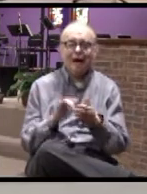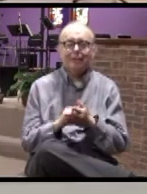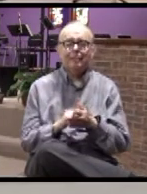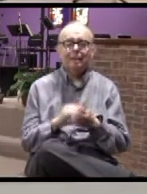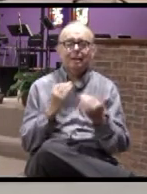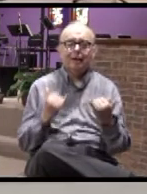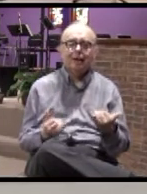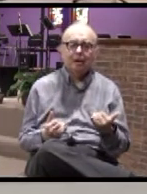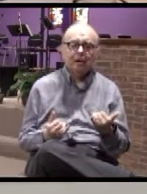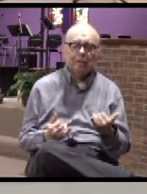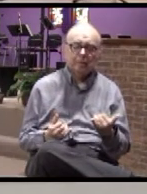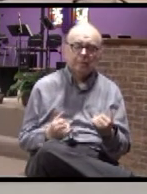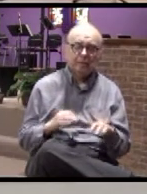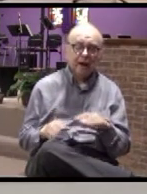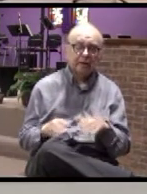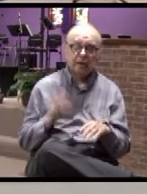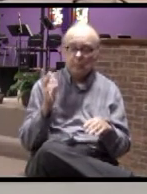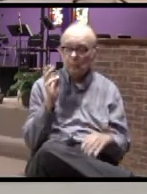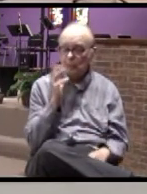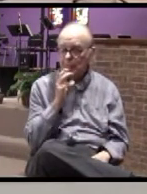Because now you're acting strange.